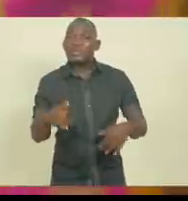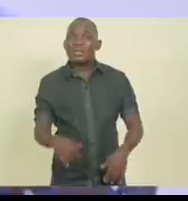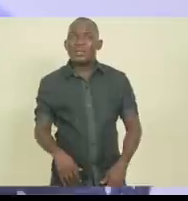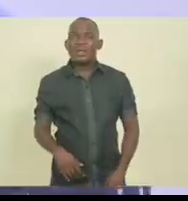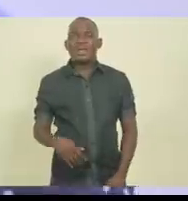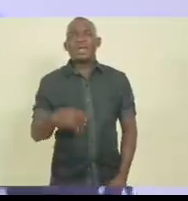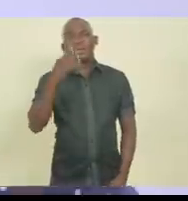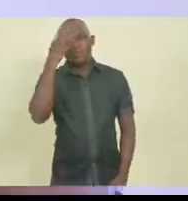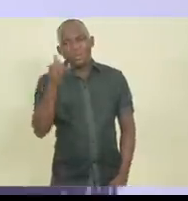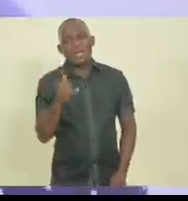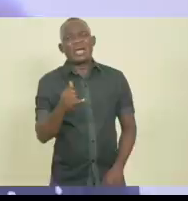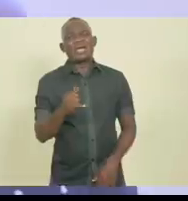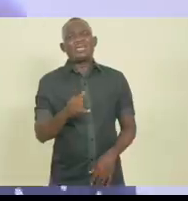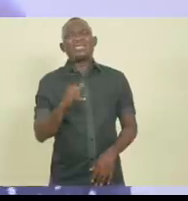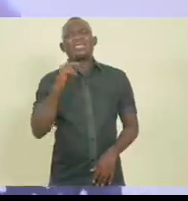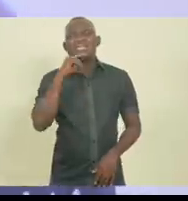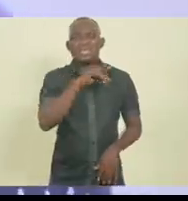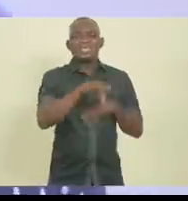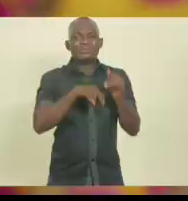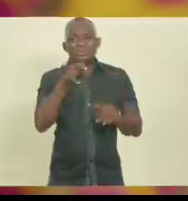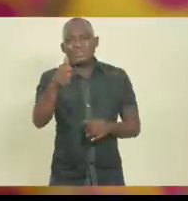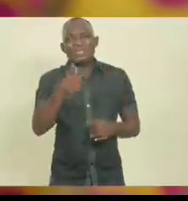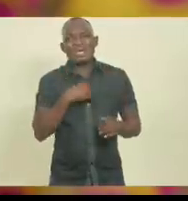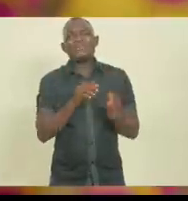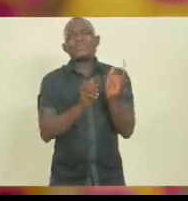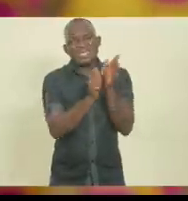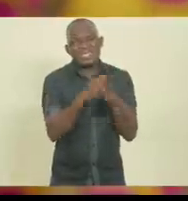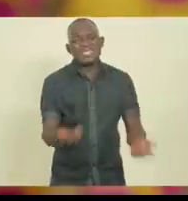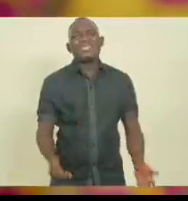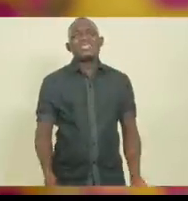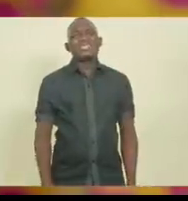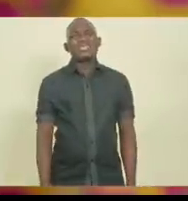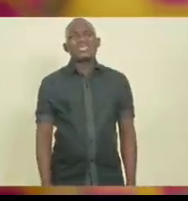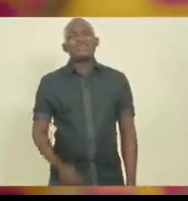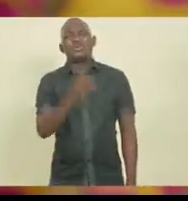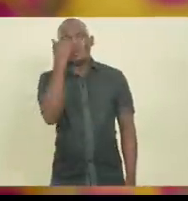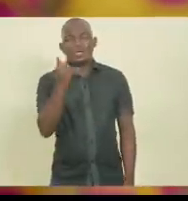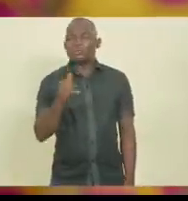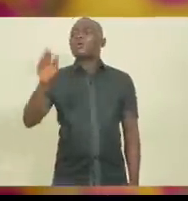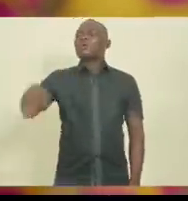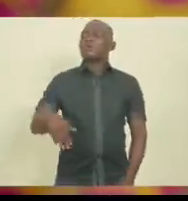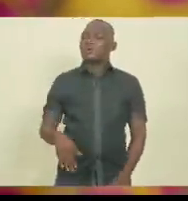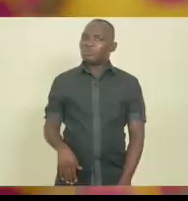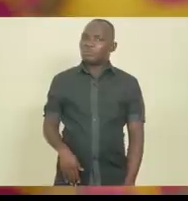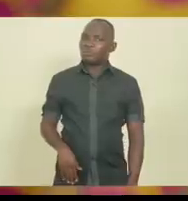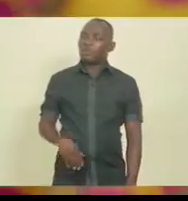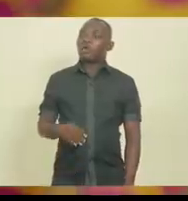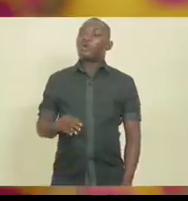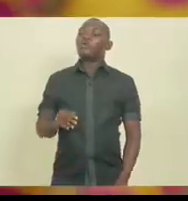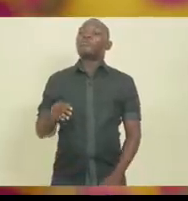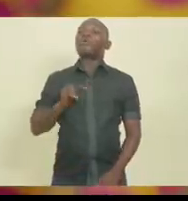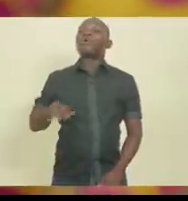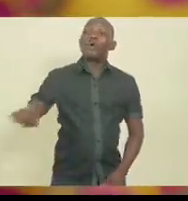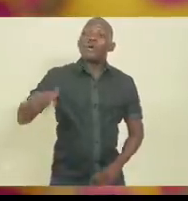So why would you lie about cancer? Eh? For what? Oh, please, we are all liars in this